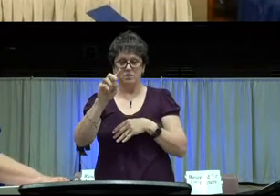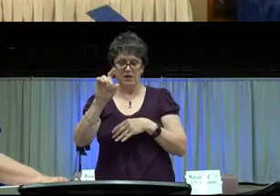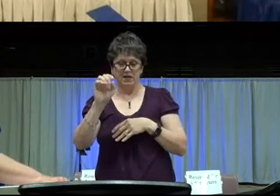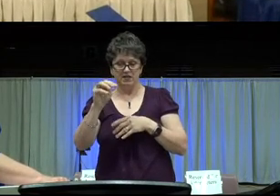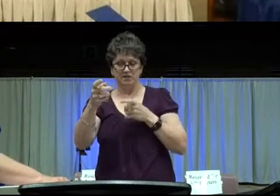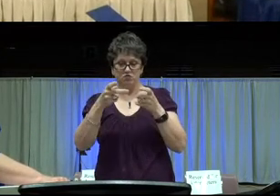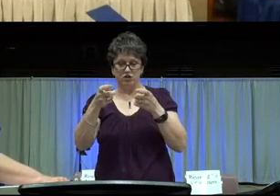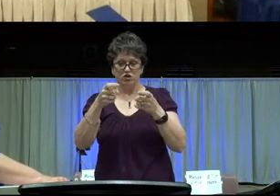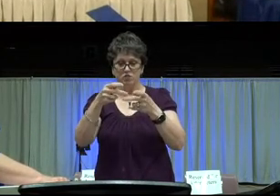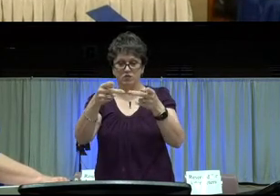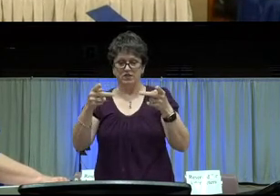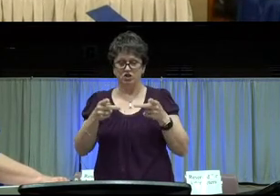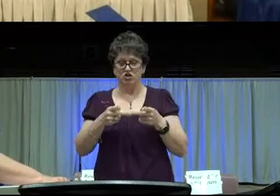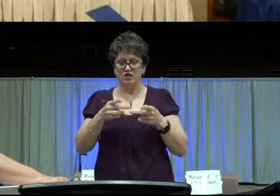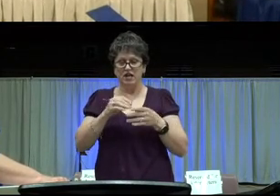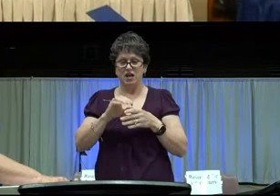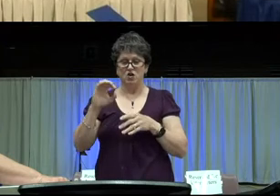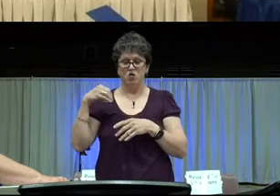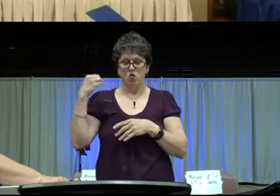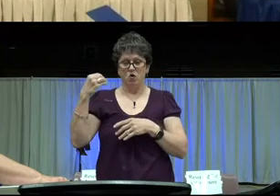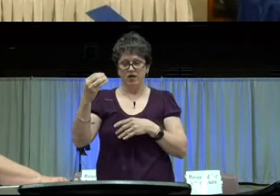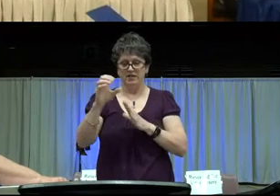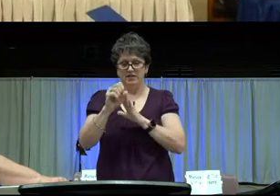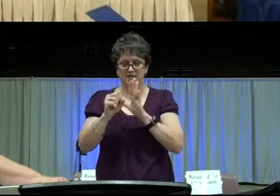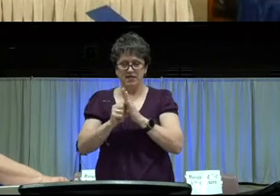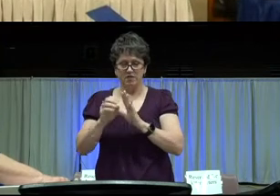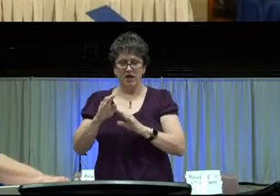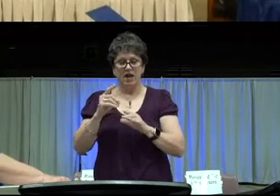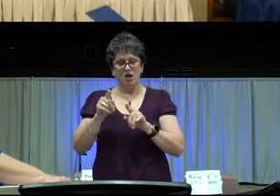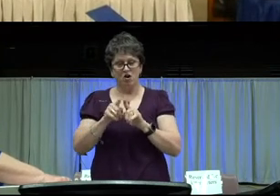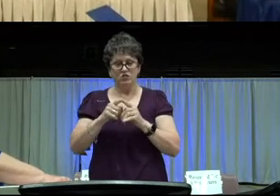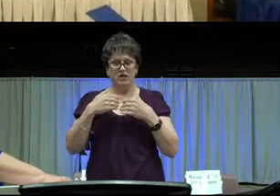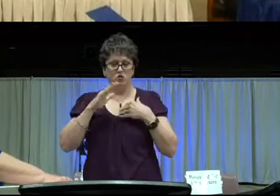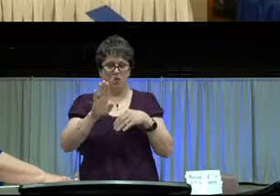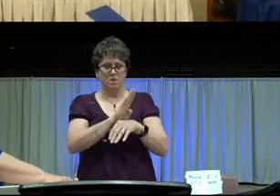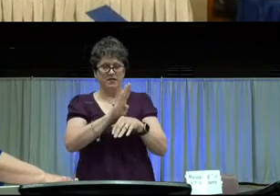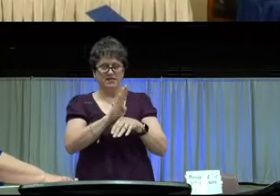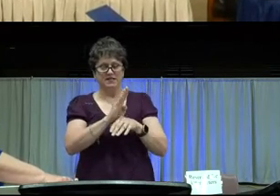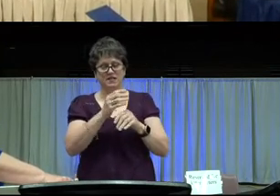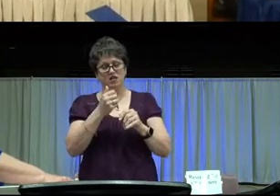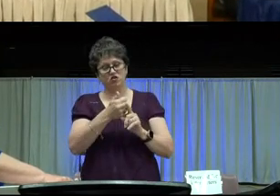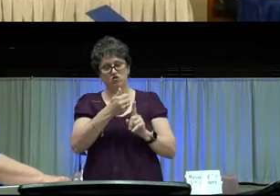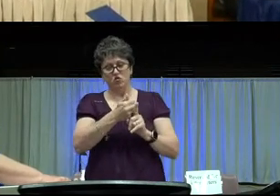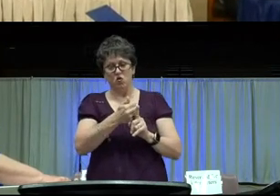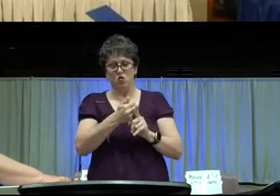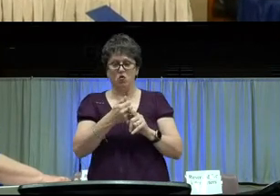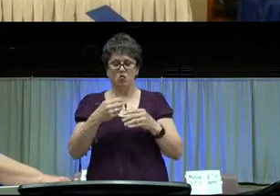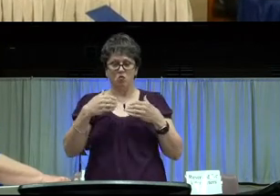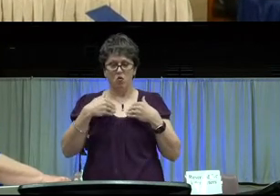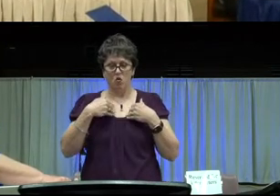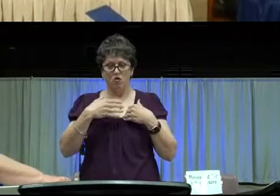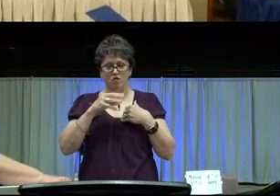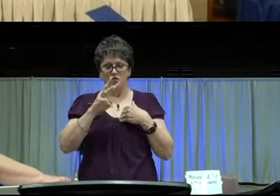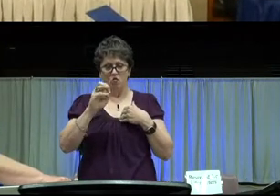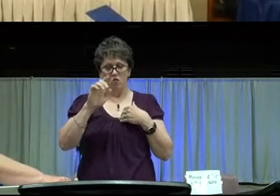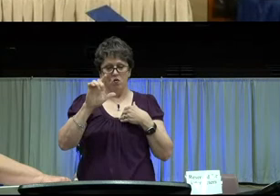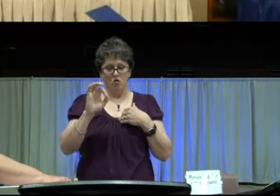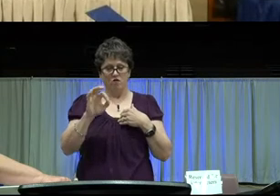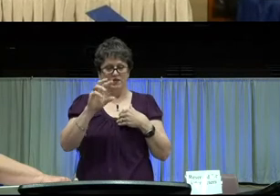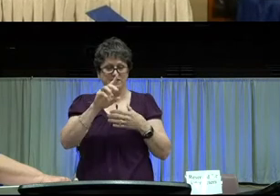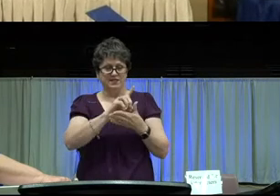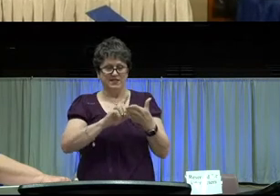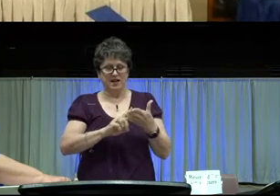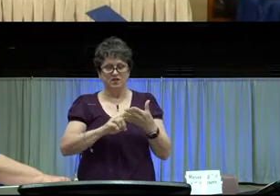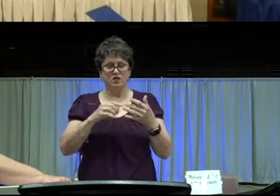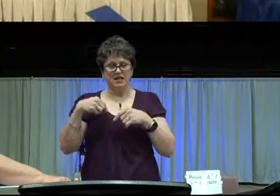University and owns her own business as sole proprietor of Wolf Designs. Since arriving in Great Falls, Dr. Wolf has been